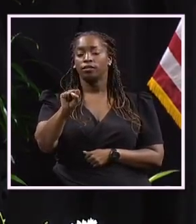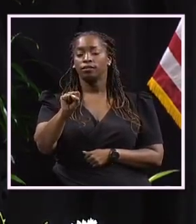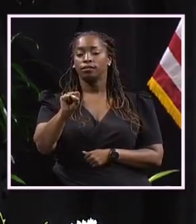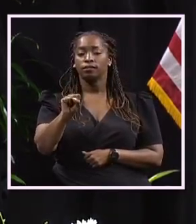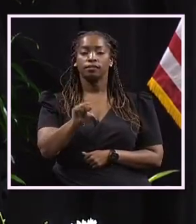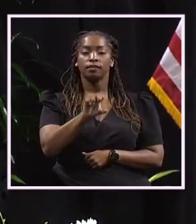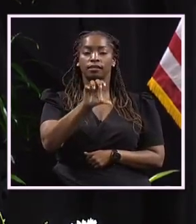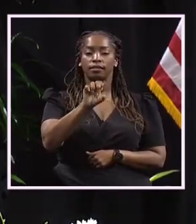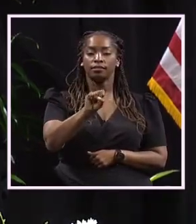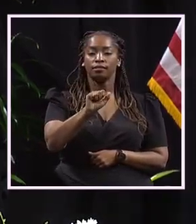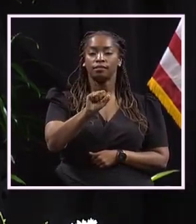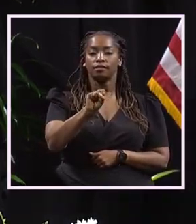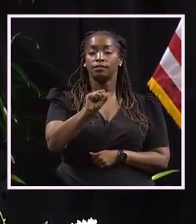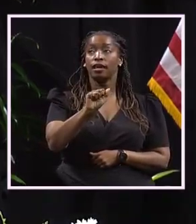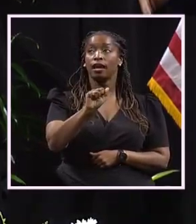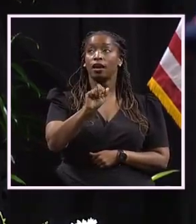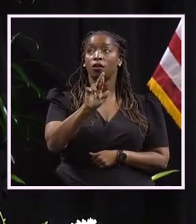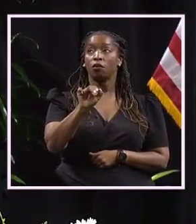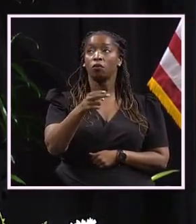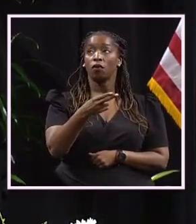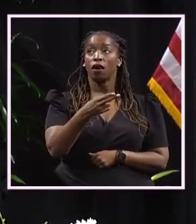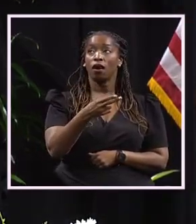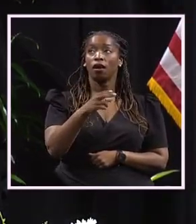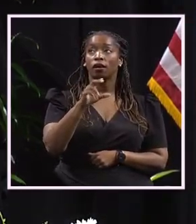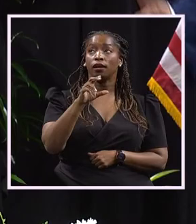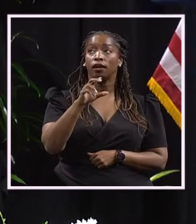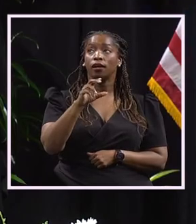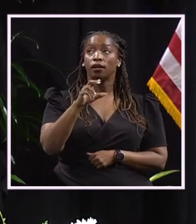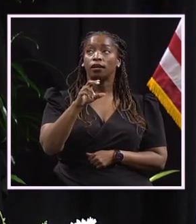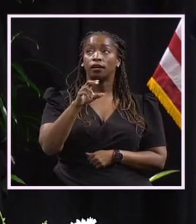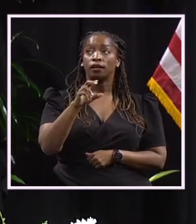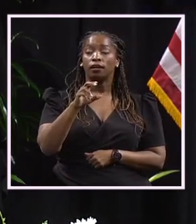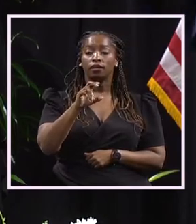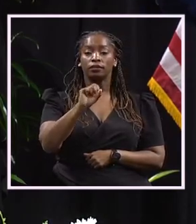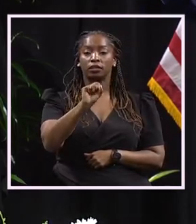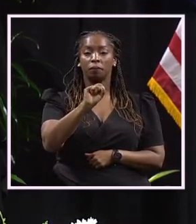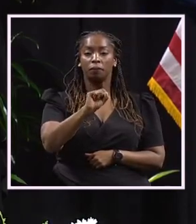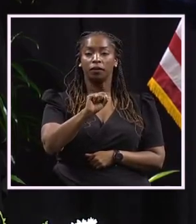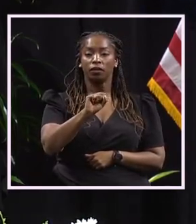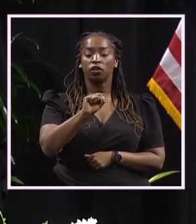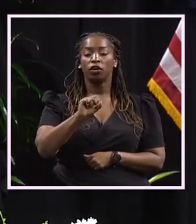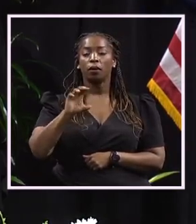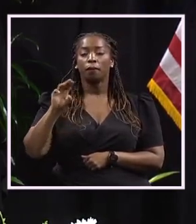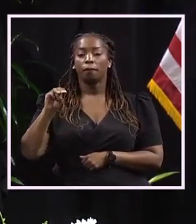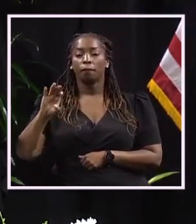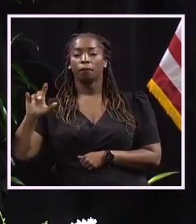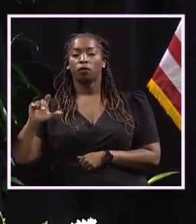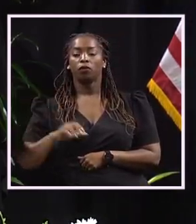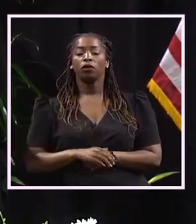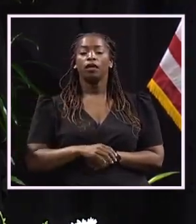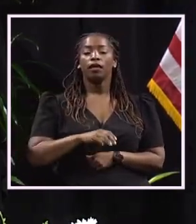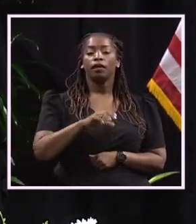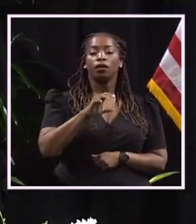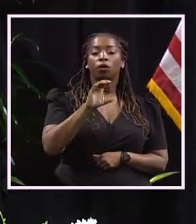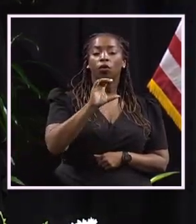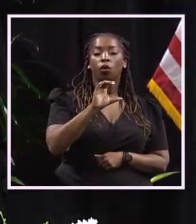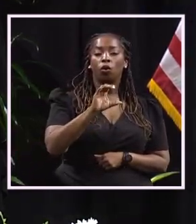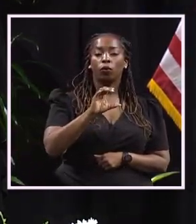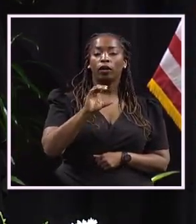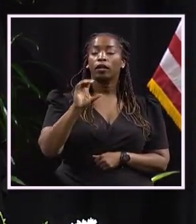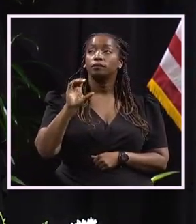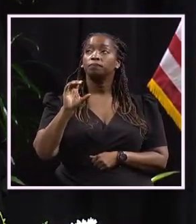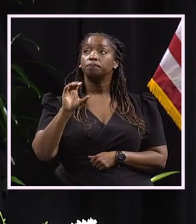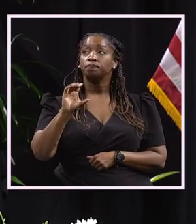Sarah Samir Daralia, magna cum laude. Corey McKenzie Carmack, Master of